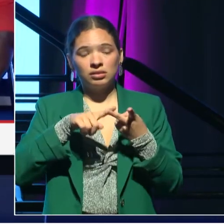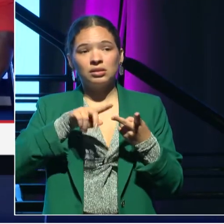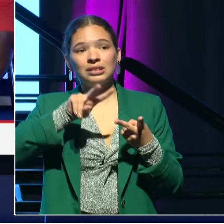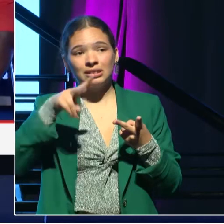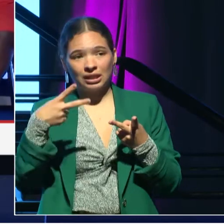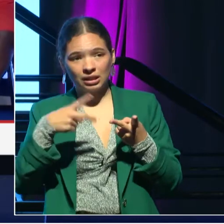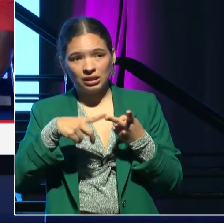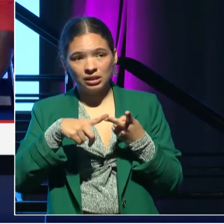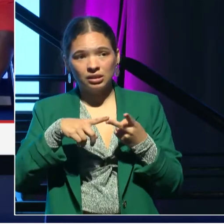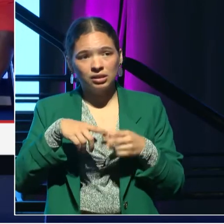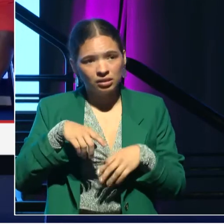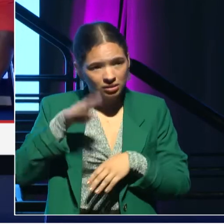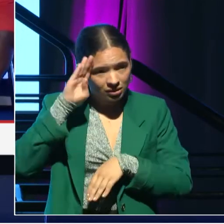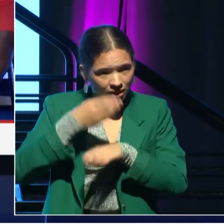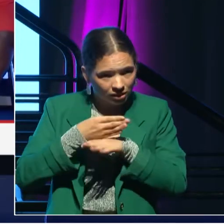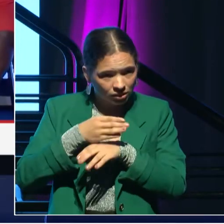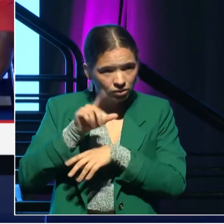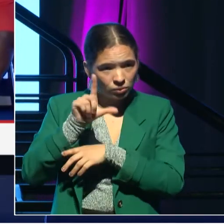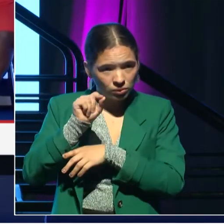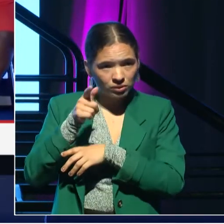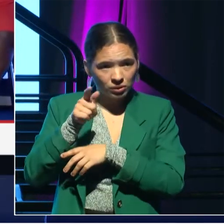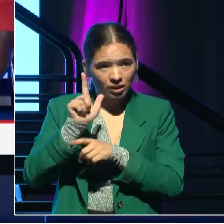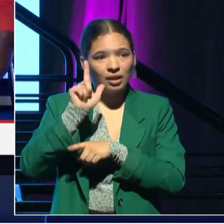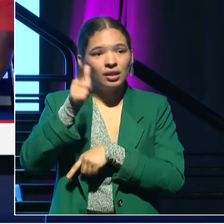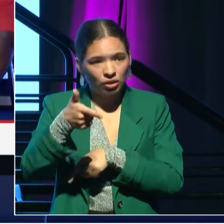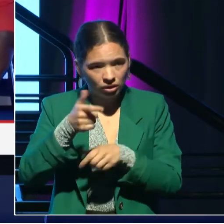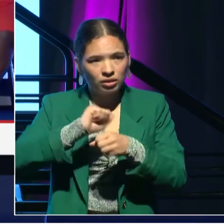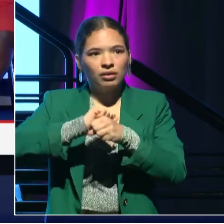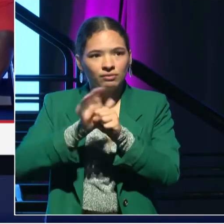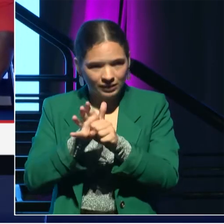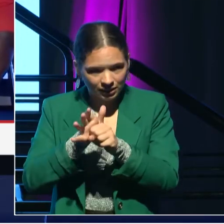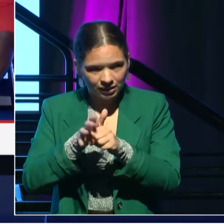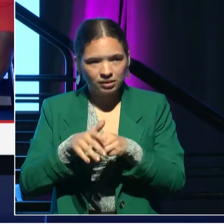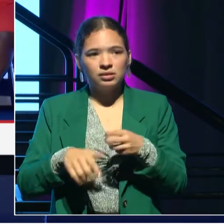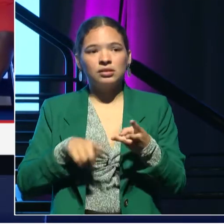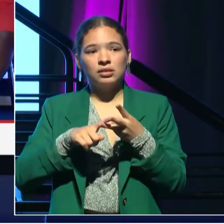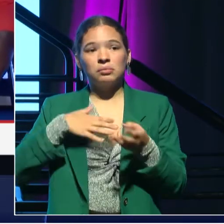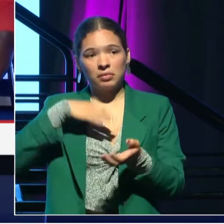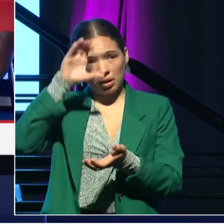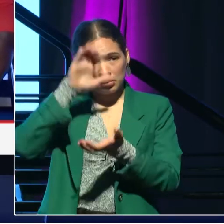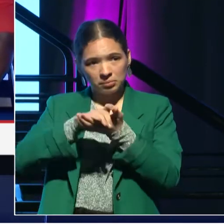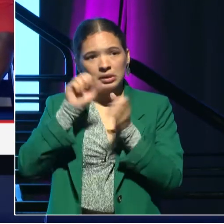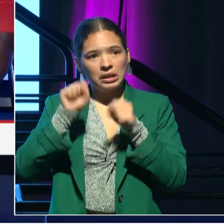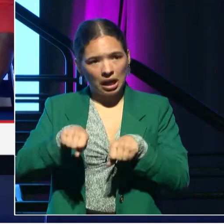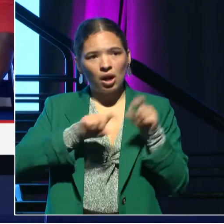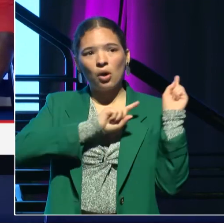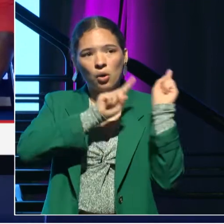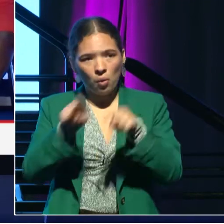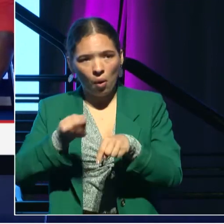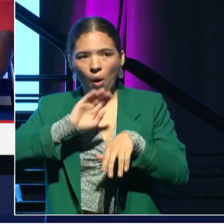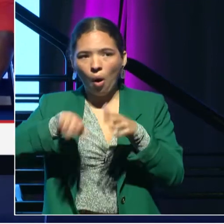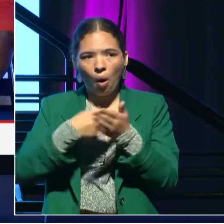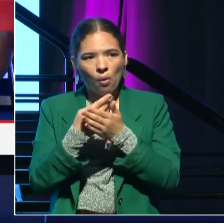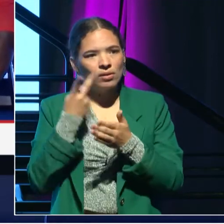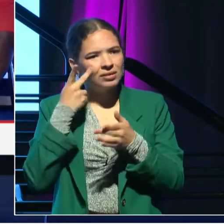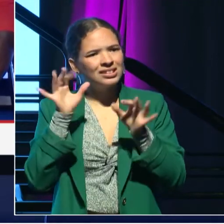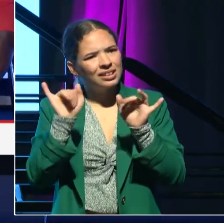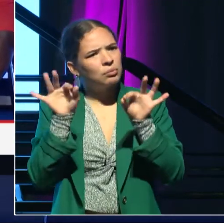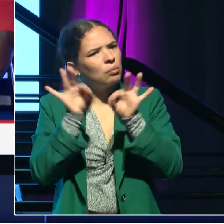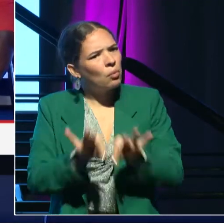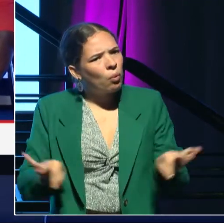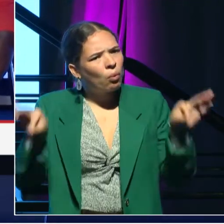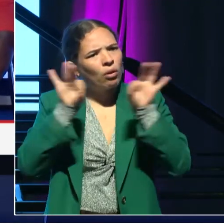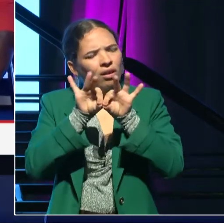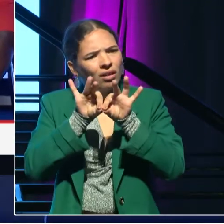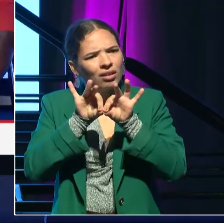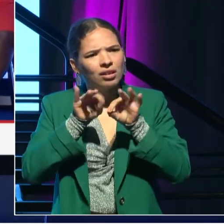even though we're still in a pandemic. And my husband, my partner, was able to come to all prenatal visits. That's incredibly important. People that delivered in